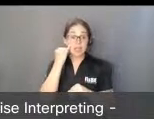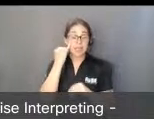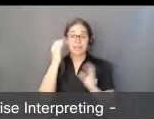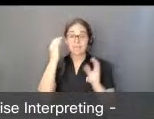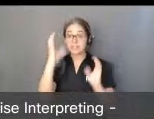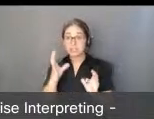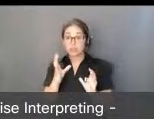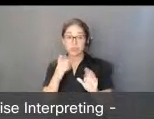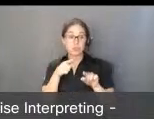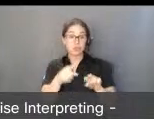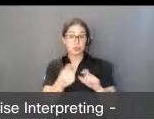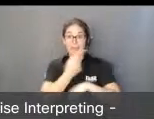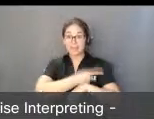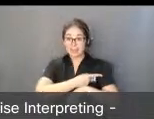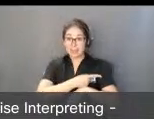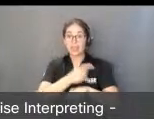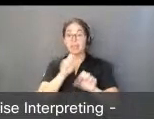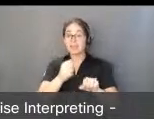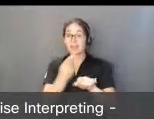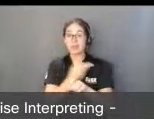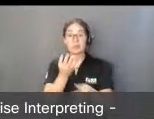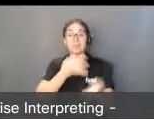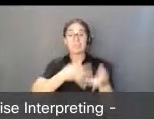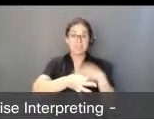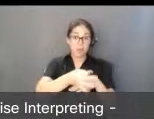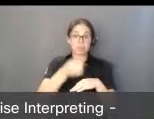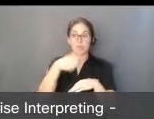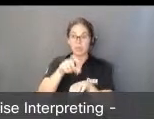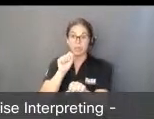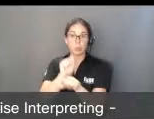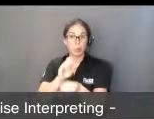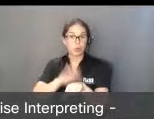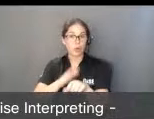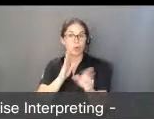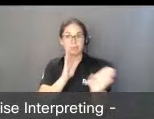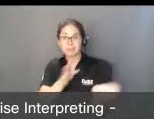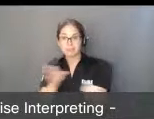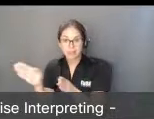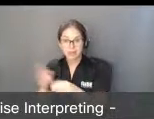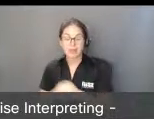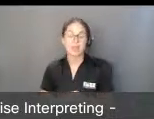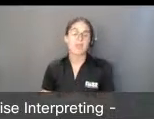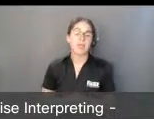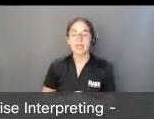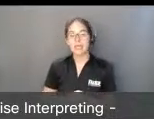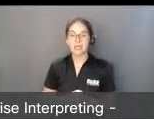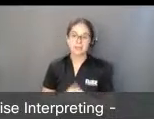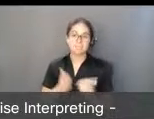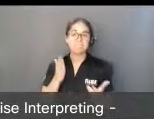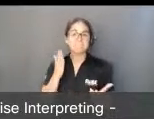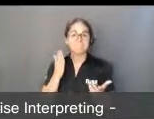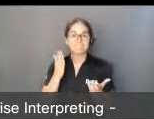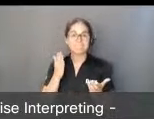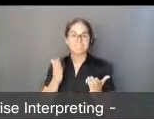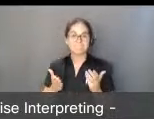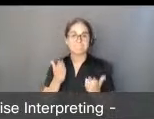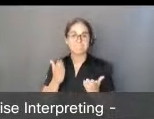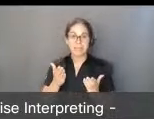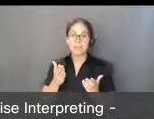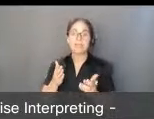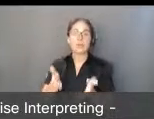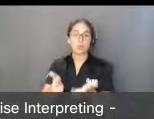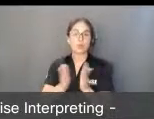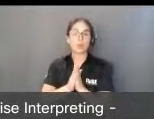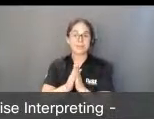of that. And then also providing, as we said, some night possibilities for teachers to do extra duty and